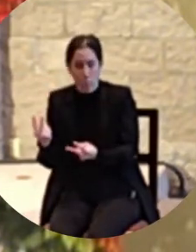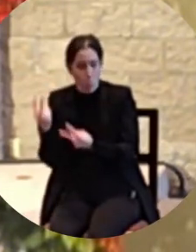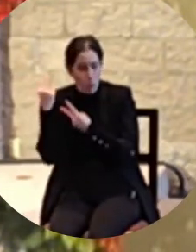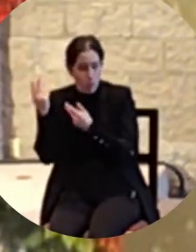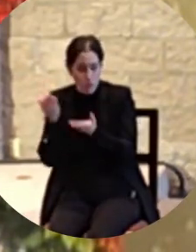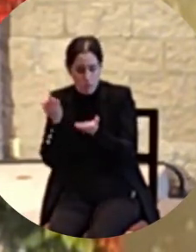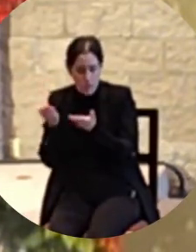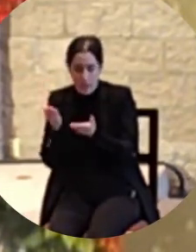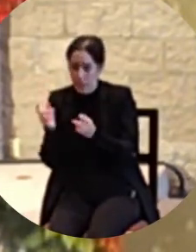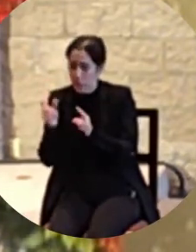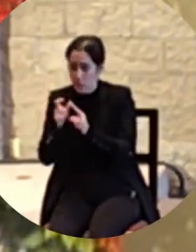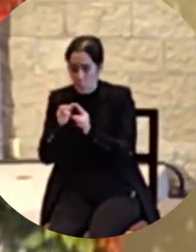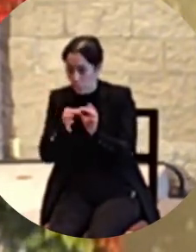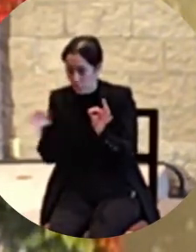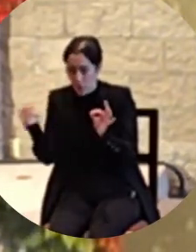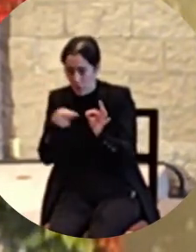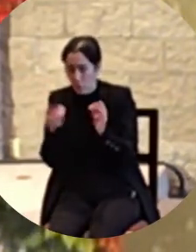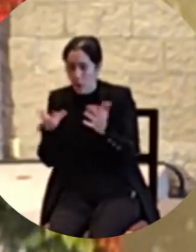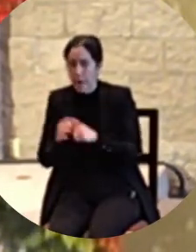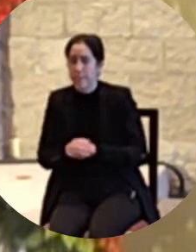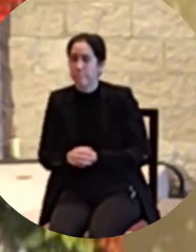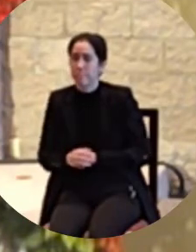those words were, in time,